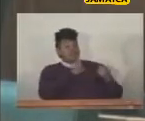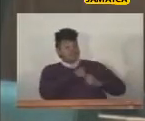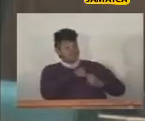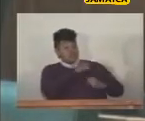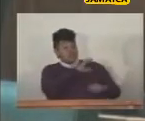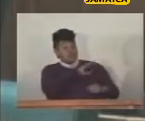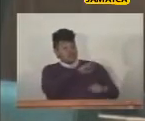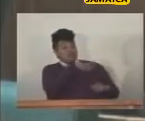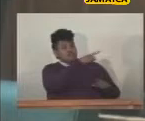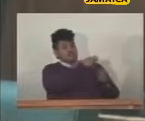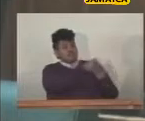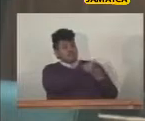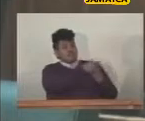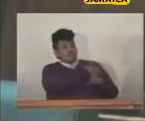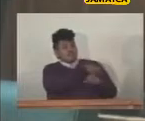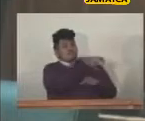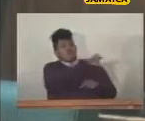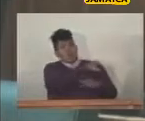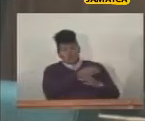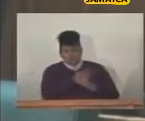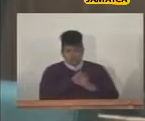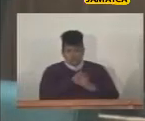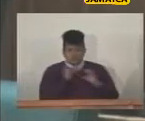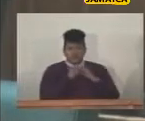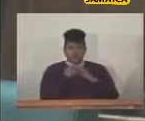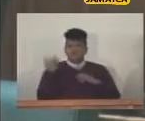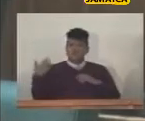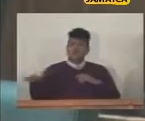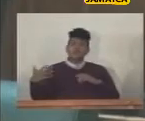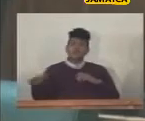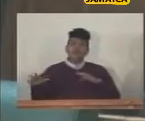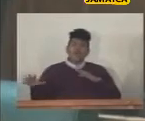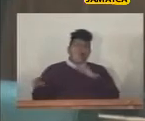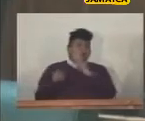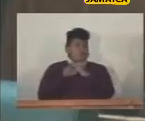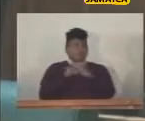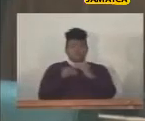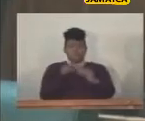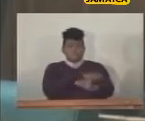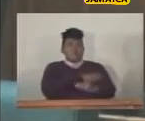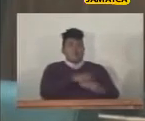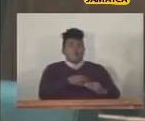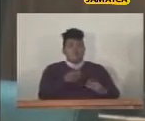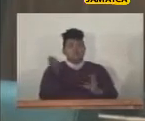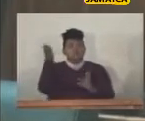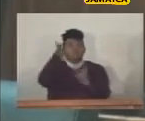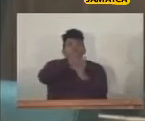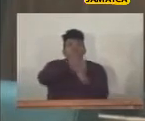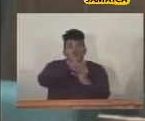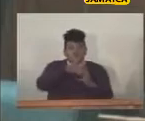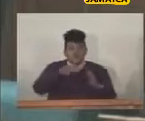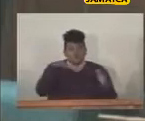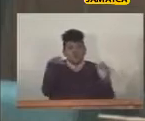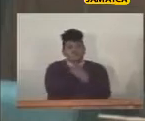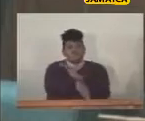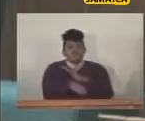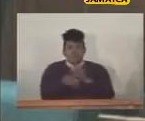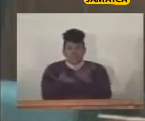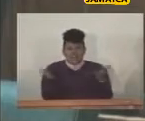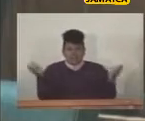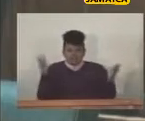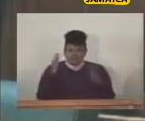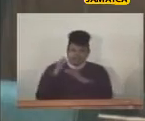forces are empowered with extraordinary powers to disrupt the criminal networks